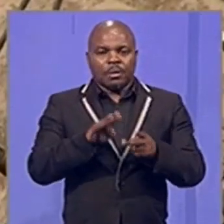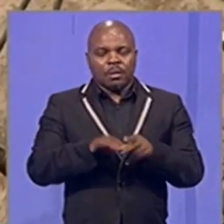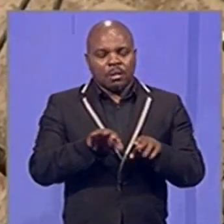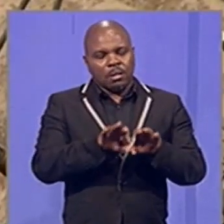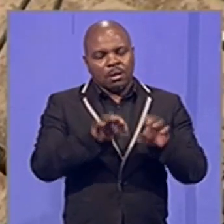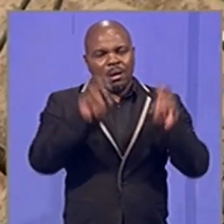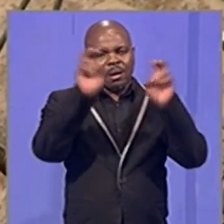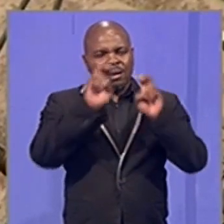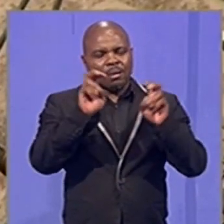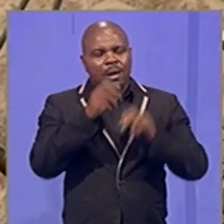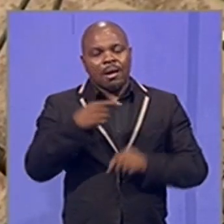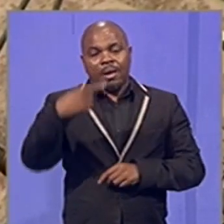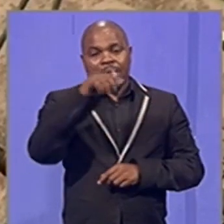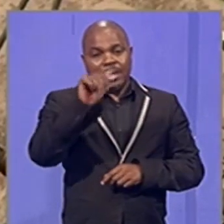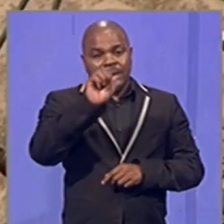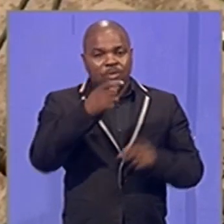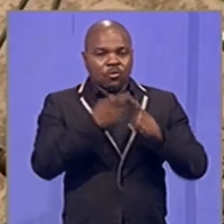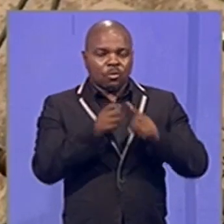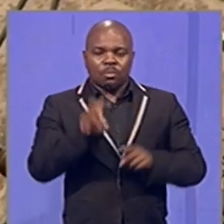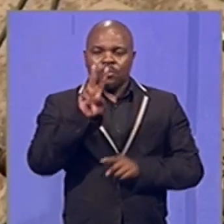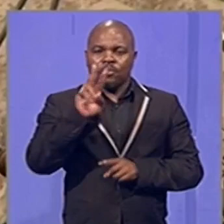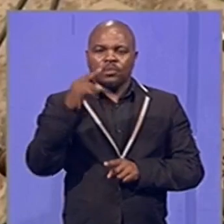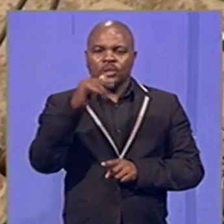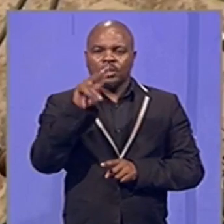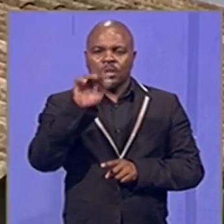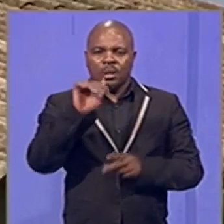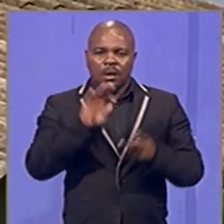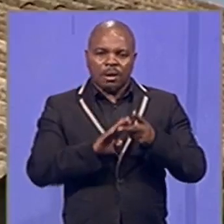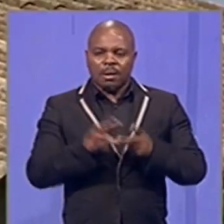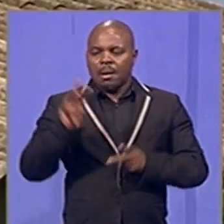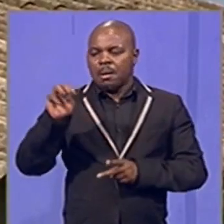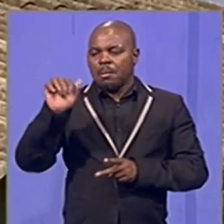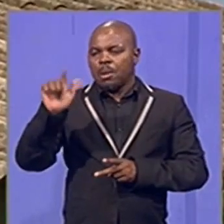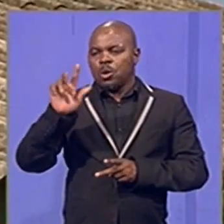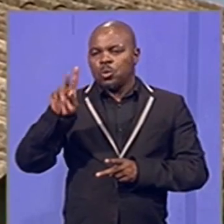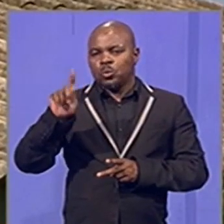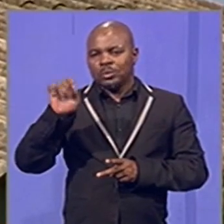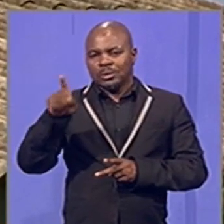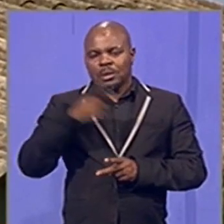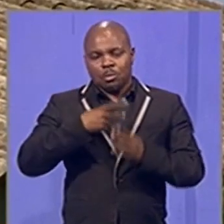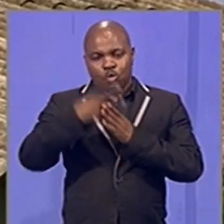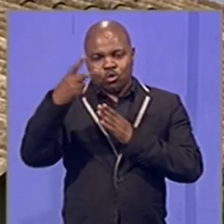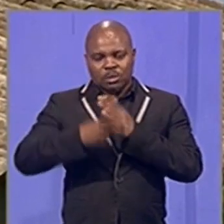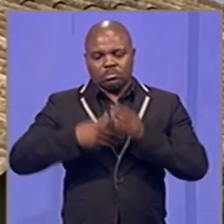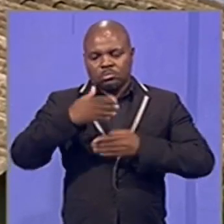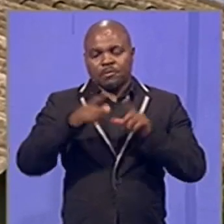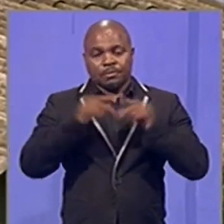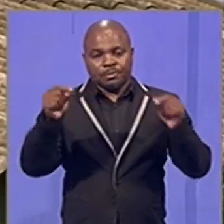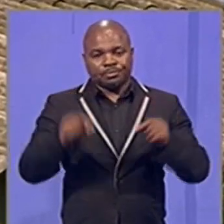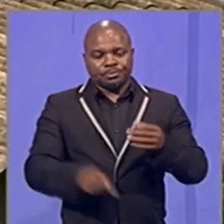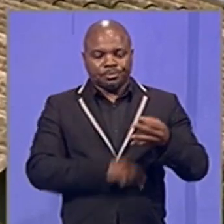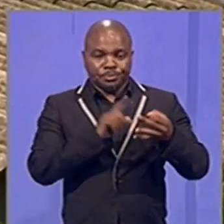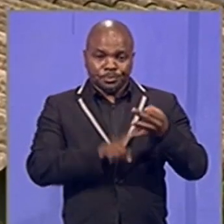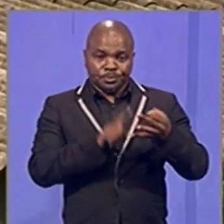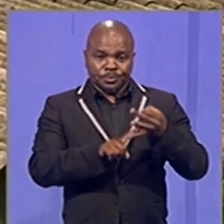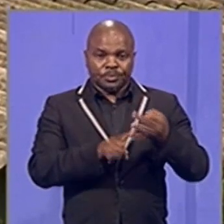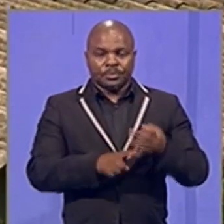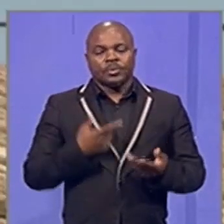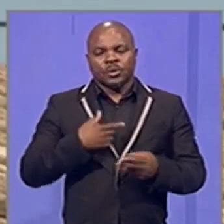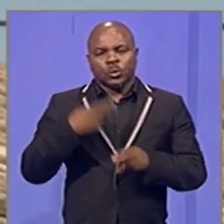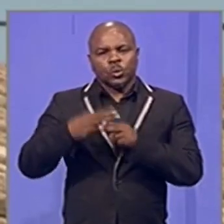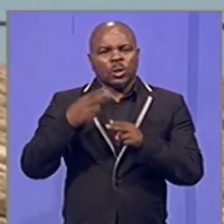Virginia le ntlafatso ya moruo wa maloto a phofung di mothating a ho phethelwa, mme ya ho fediswa ha matlwana